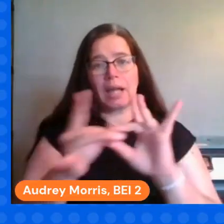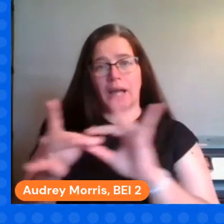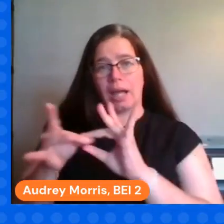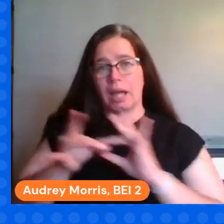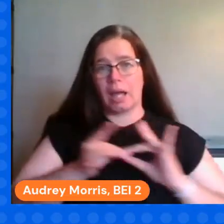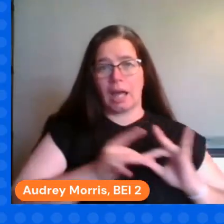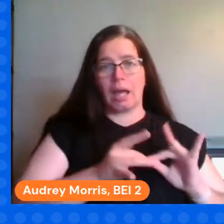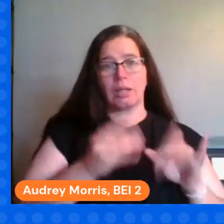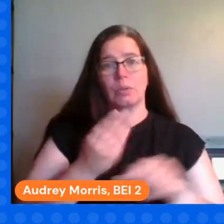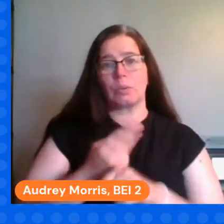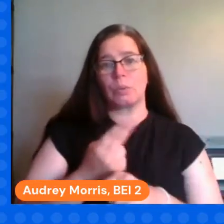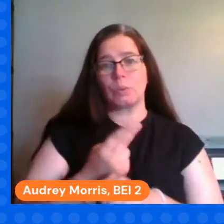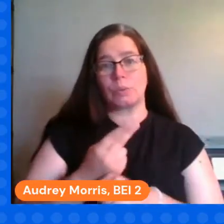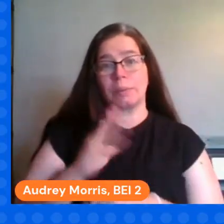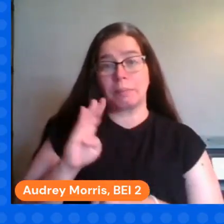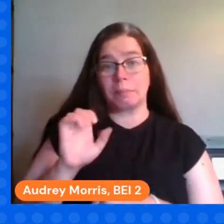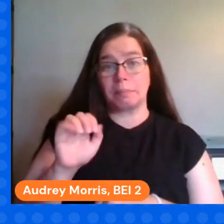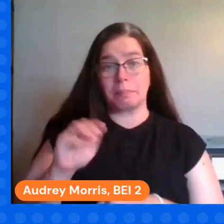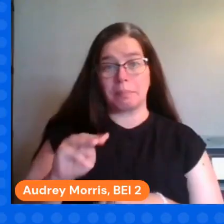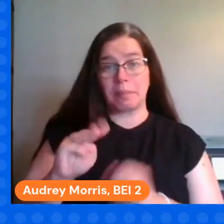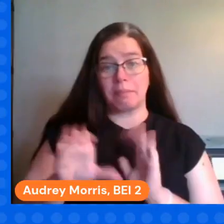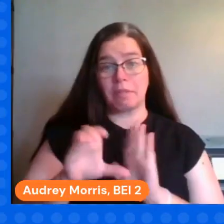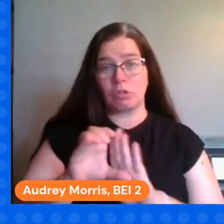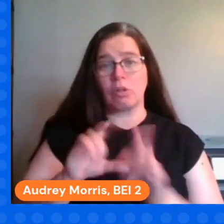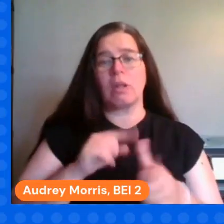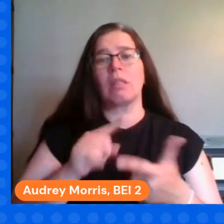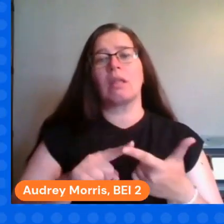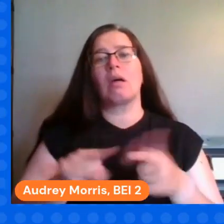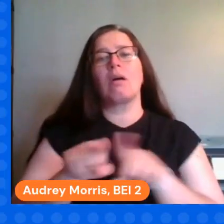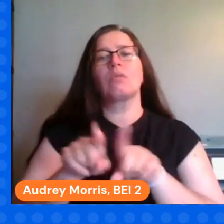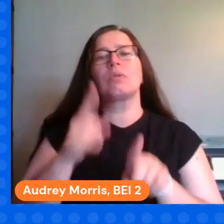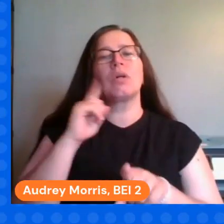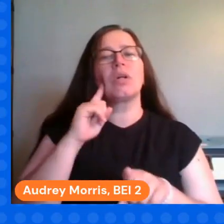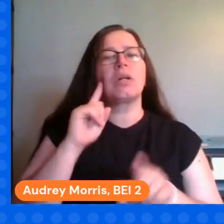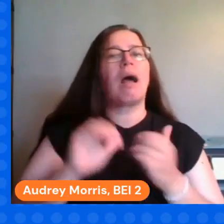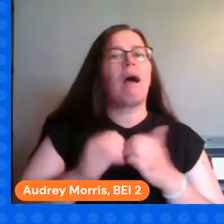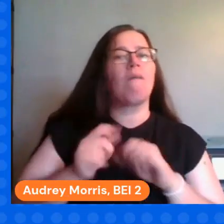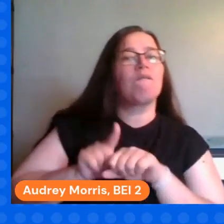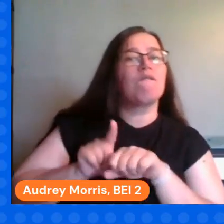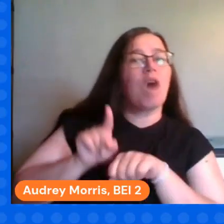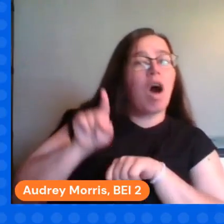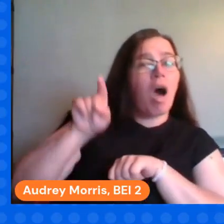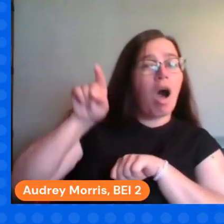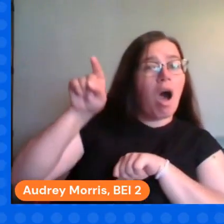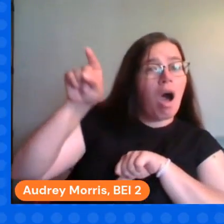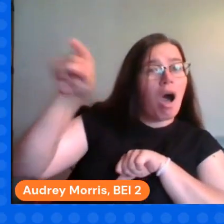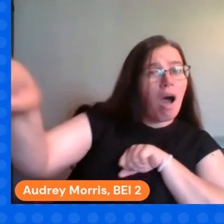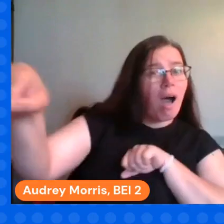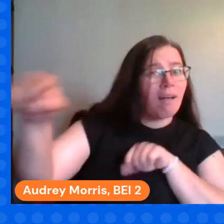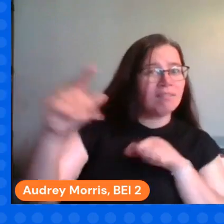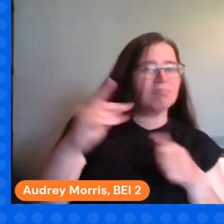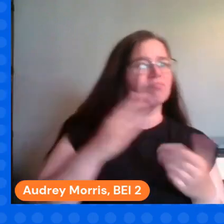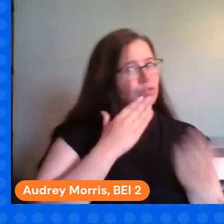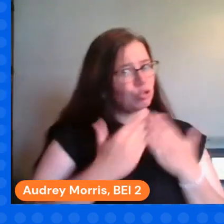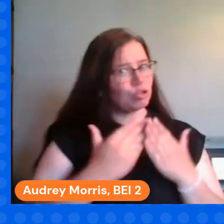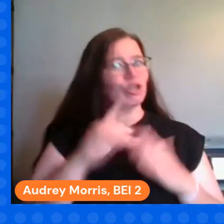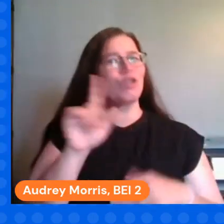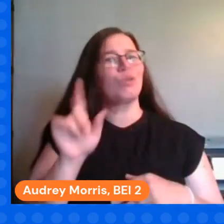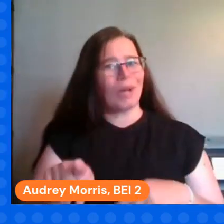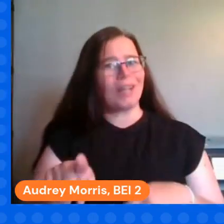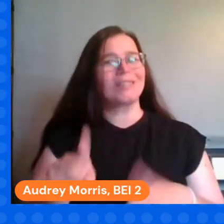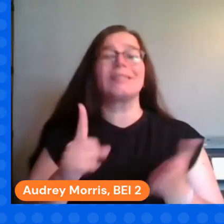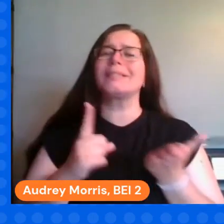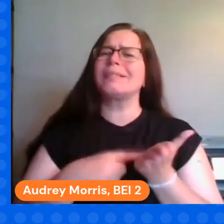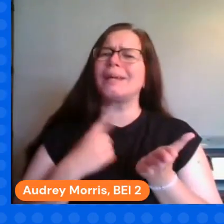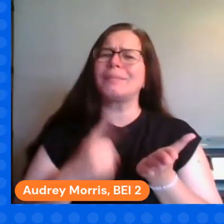a lovely question. And then we've also heard how far can the Beam feature go, which are really great questions that sometimes you just have to try